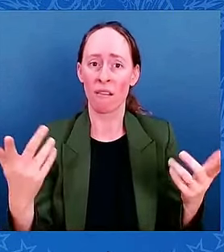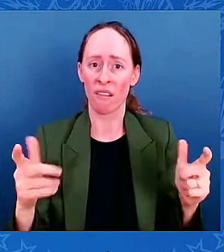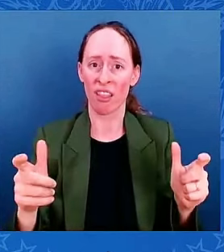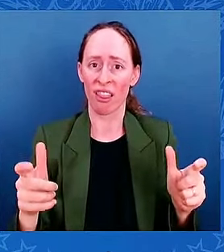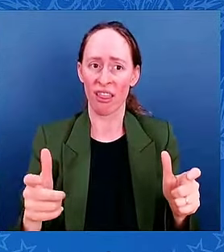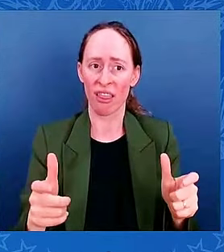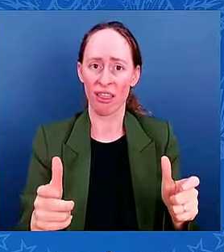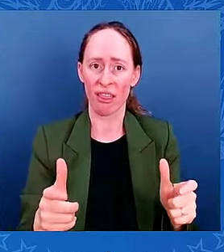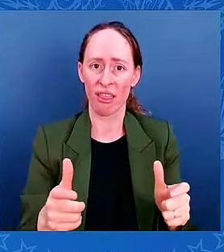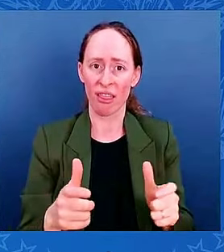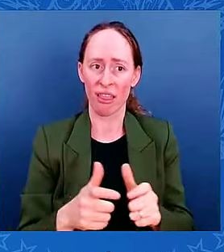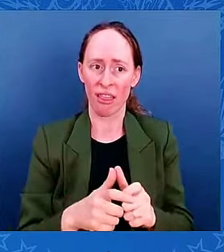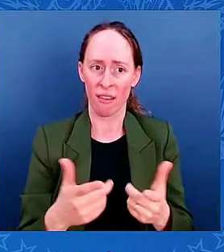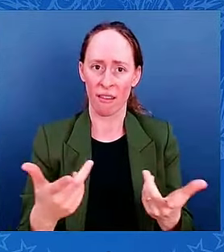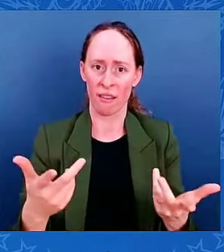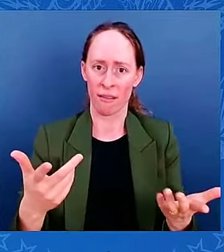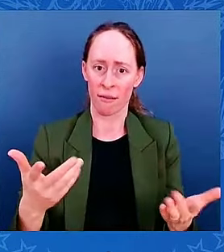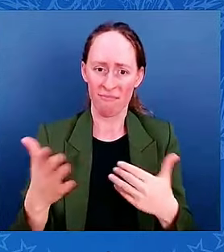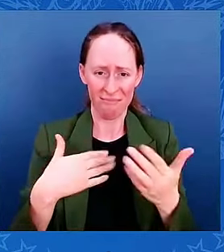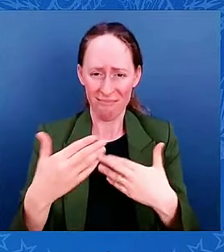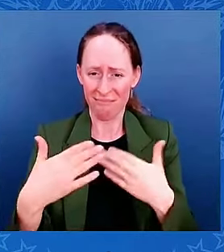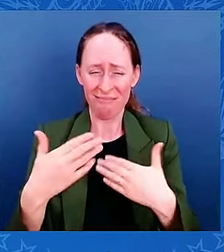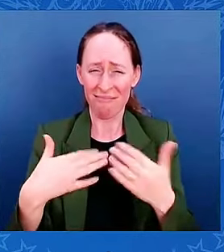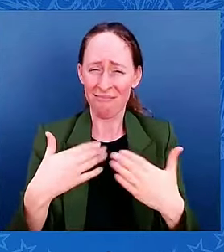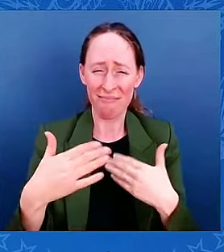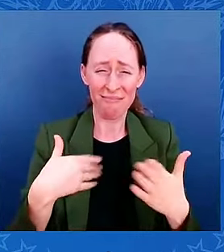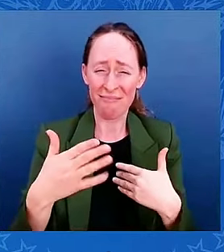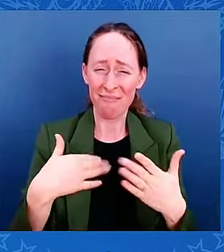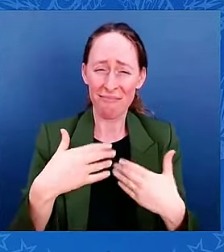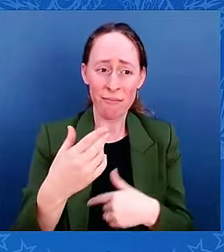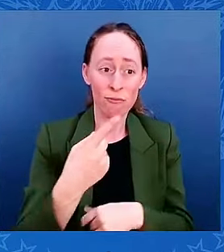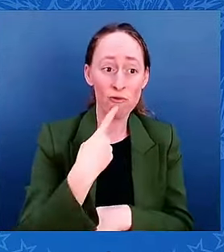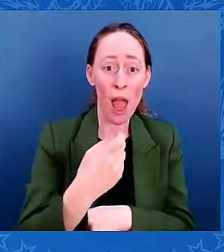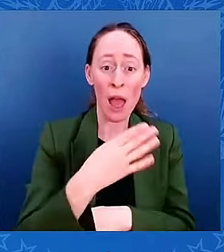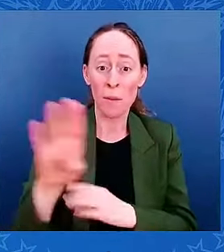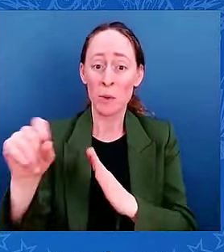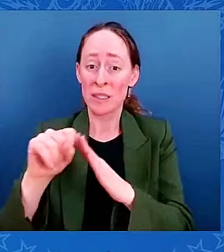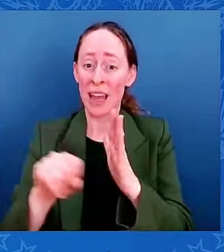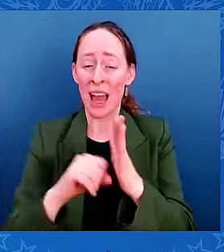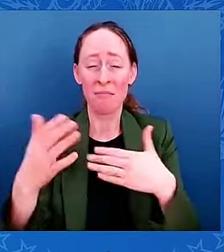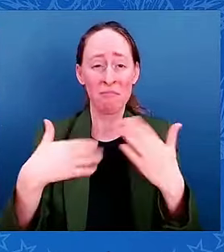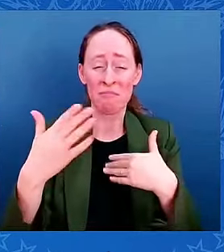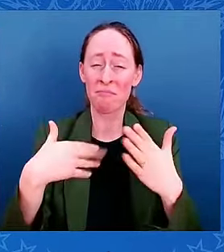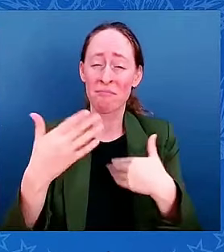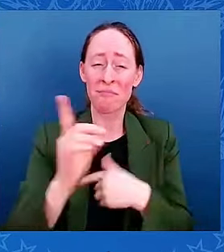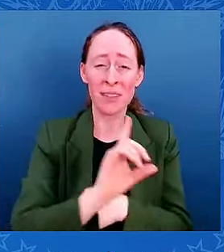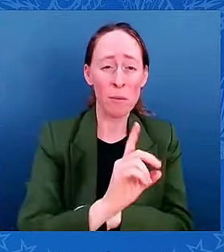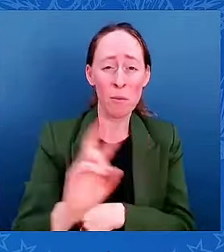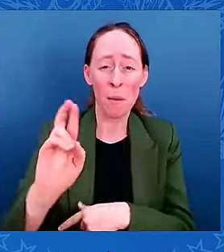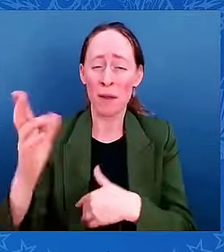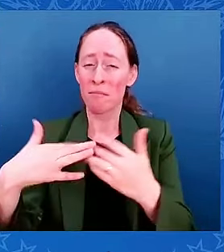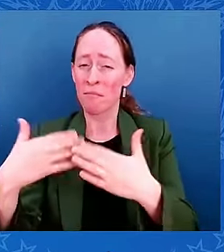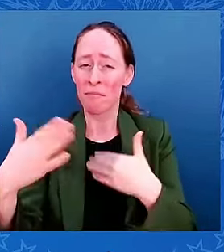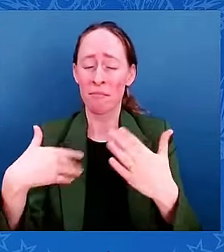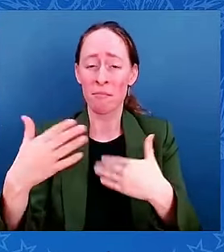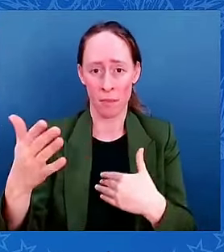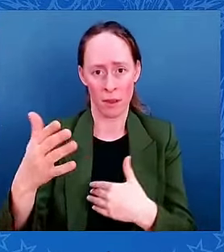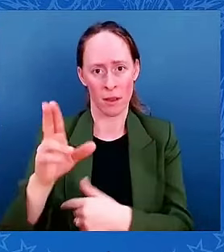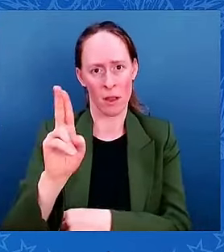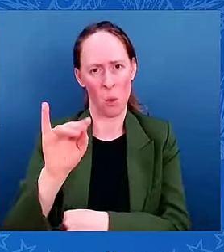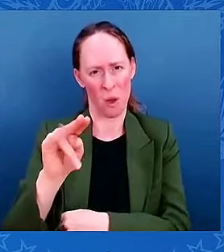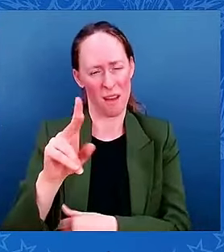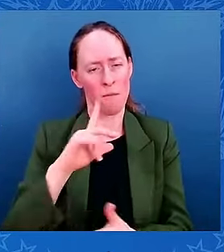or Republican. A good union job, a good job in a union is building a future worthy of your